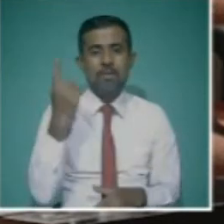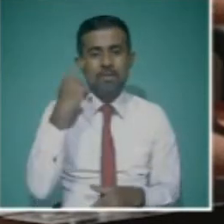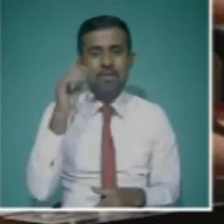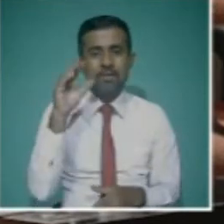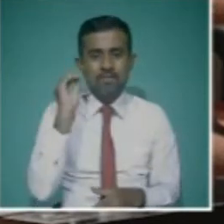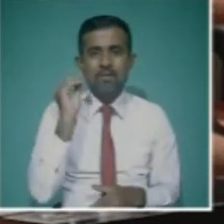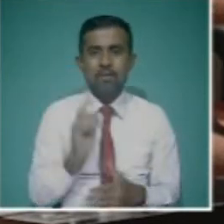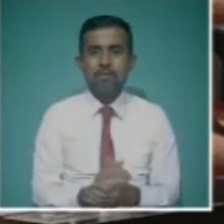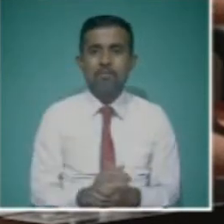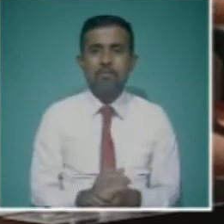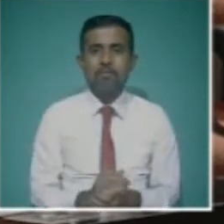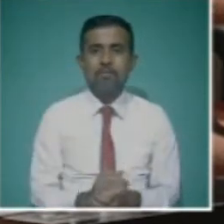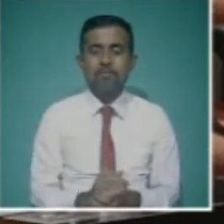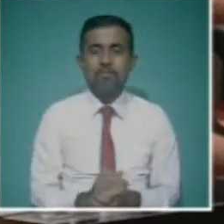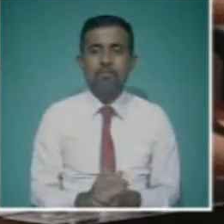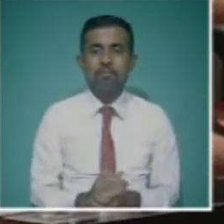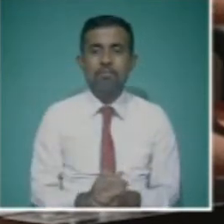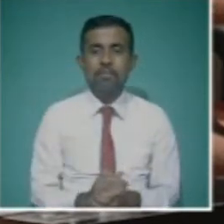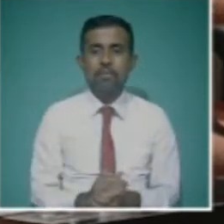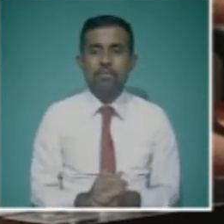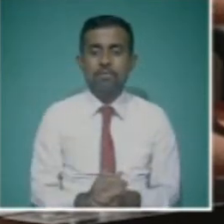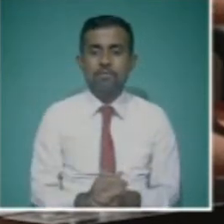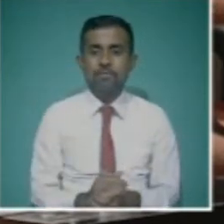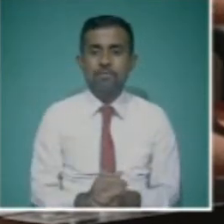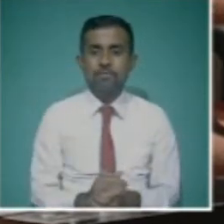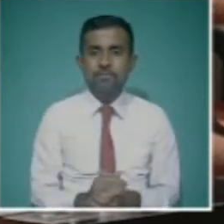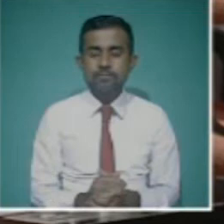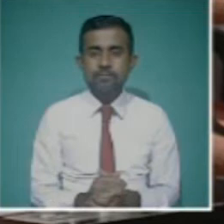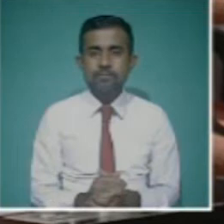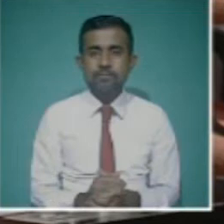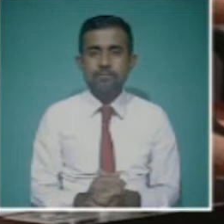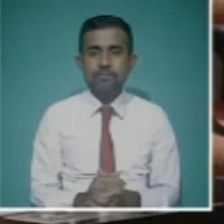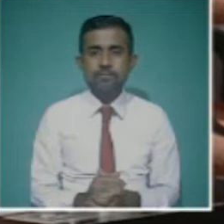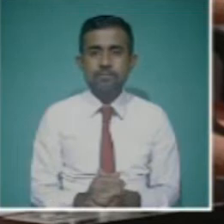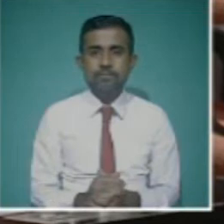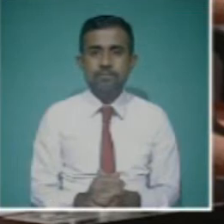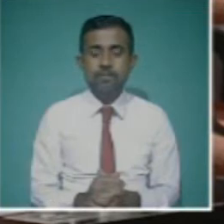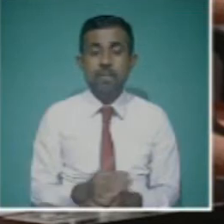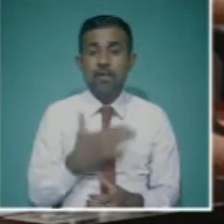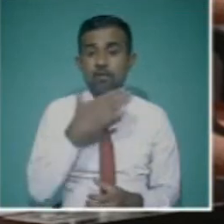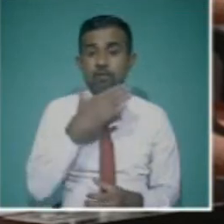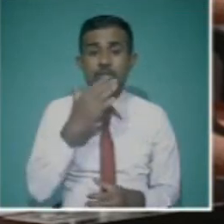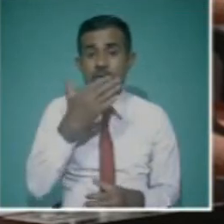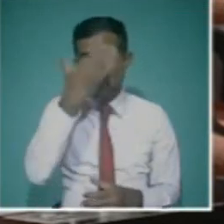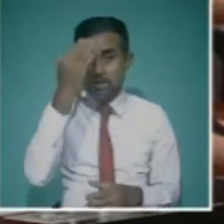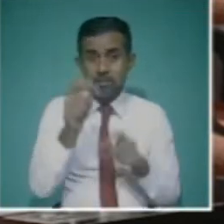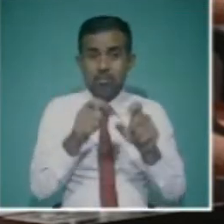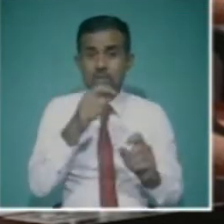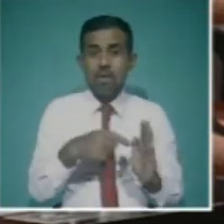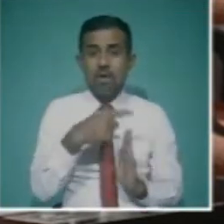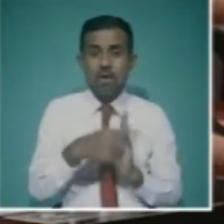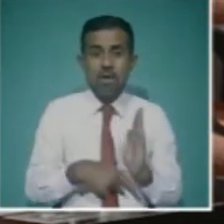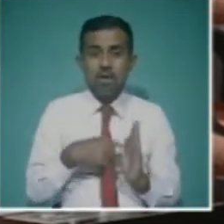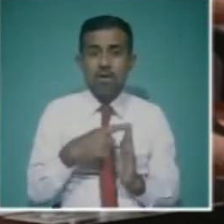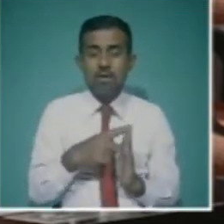And therefore, when at the time the British departed, Sri Lanka was being spoken of